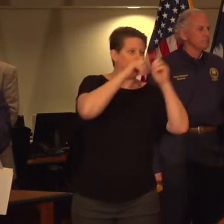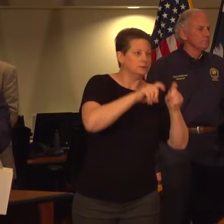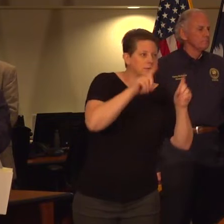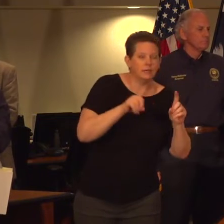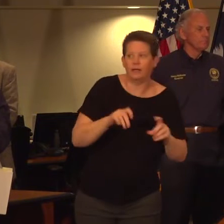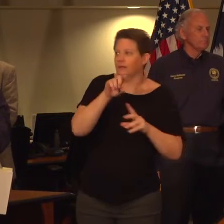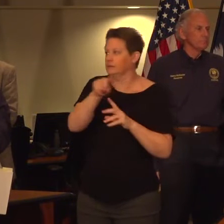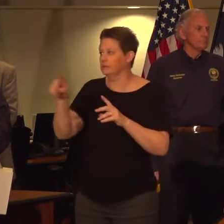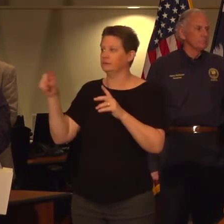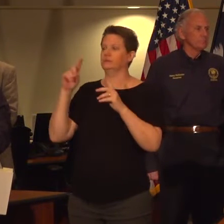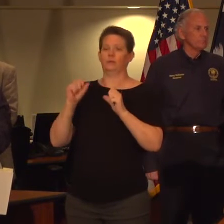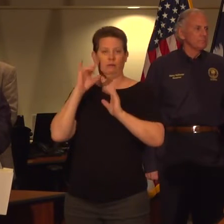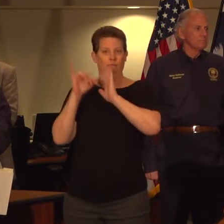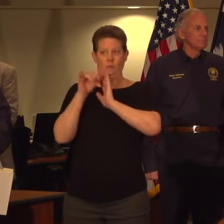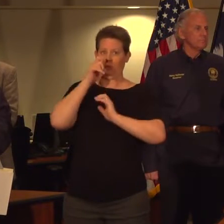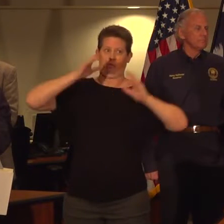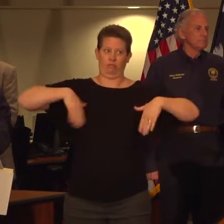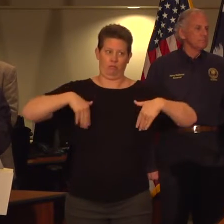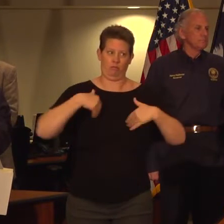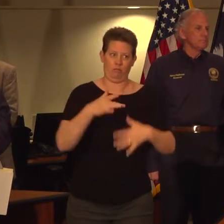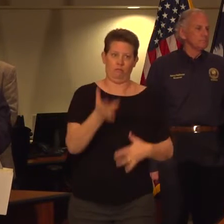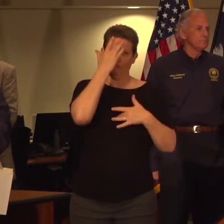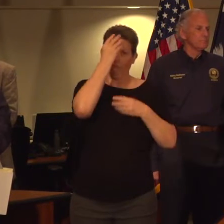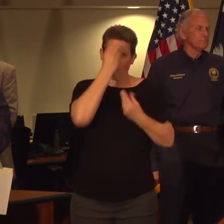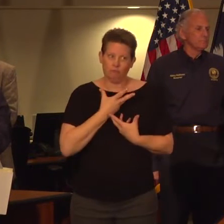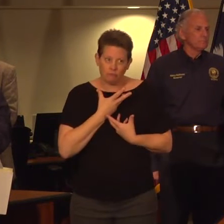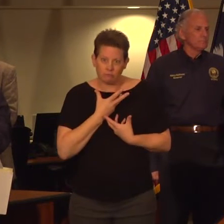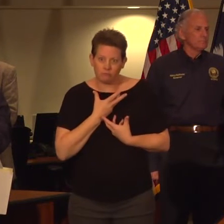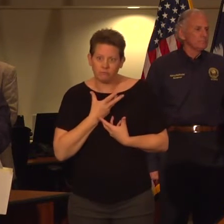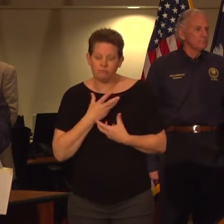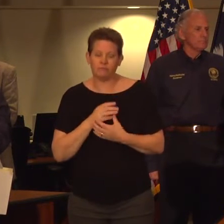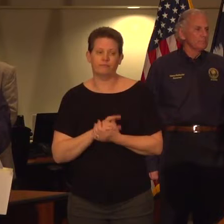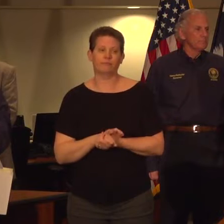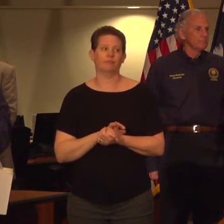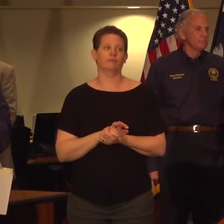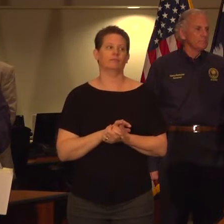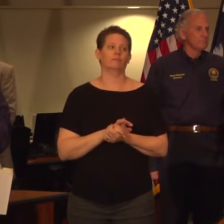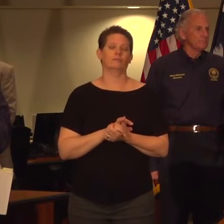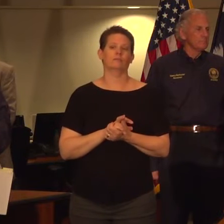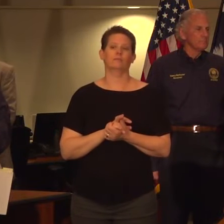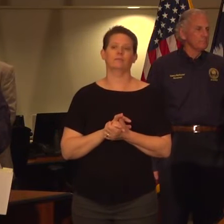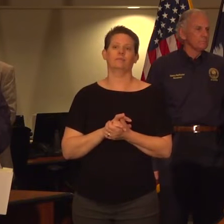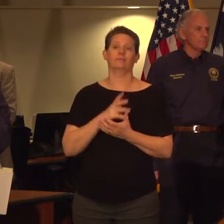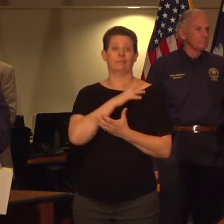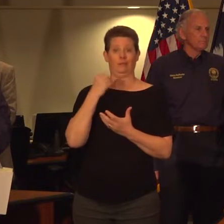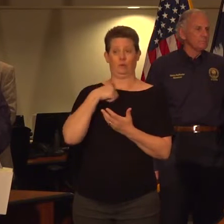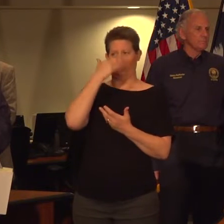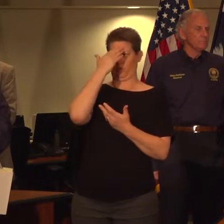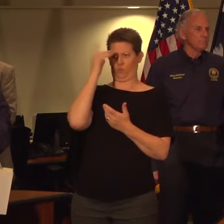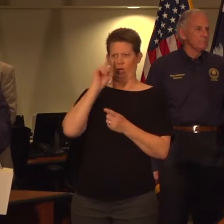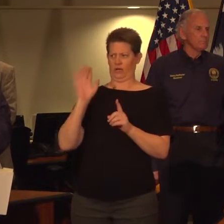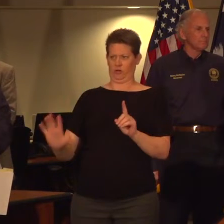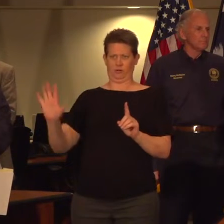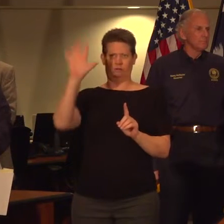identify unrecognized cases that have not yet been reported, and to be able to better monitor disease activity in the